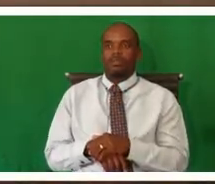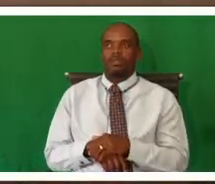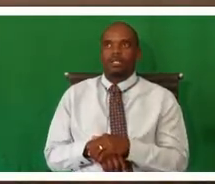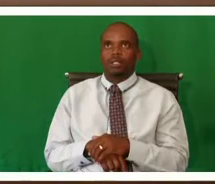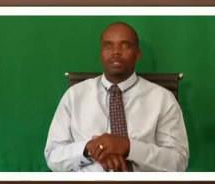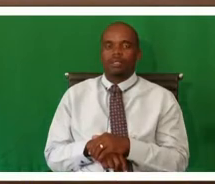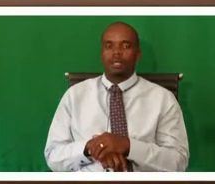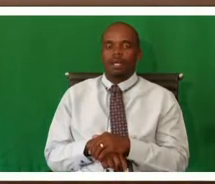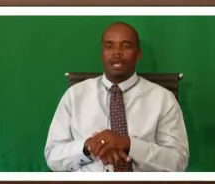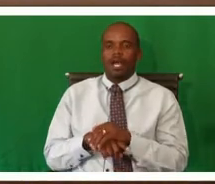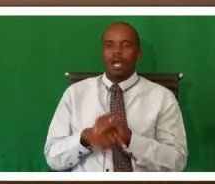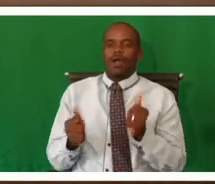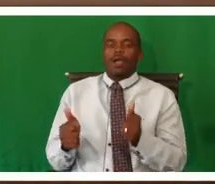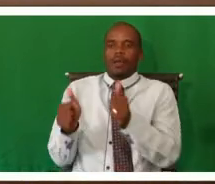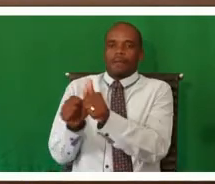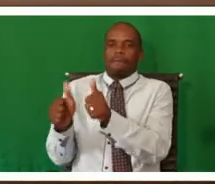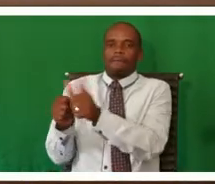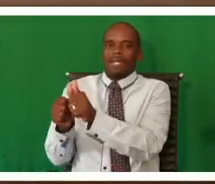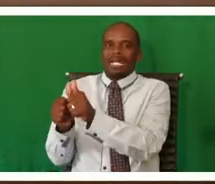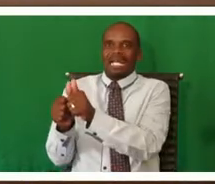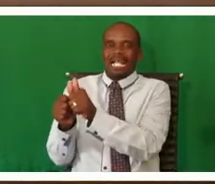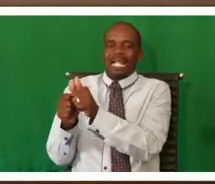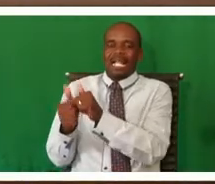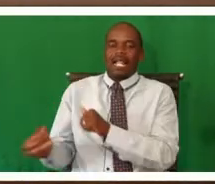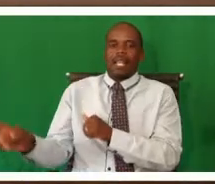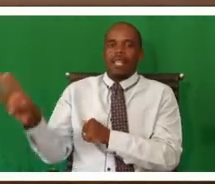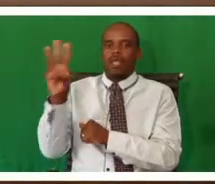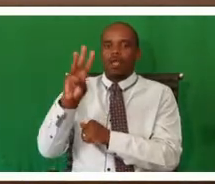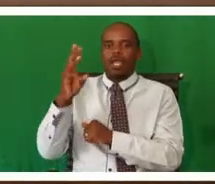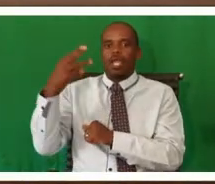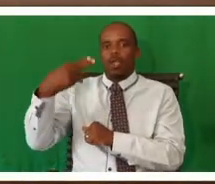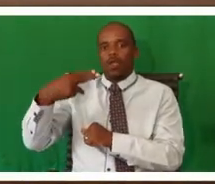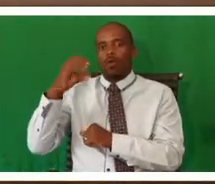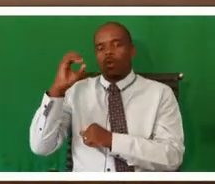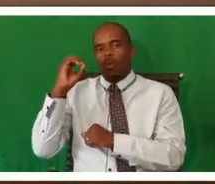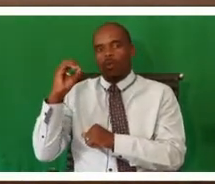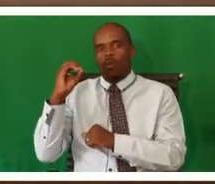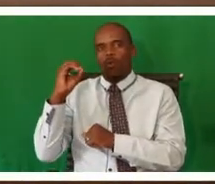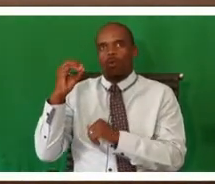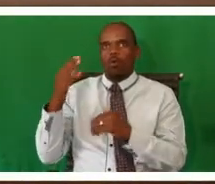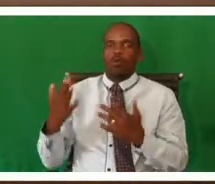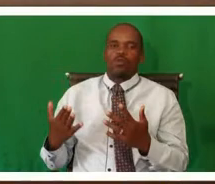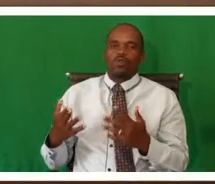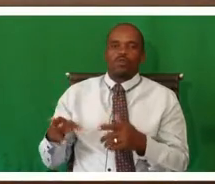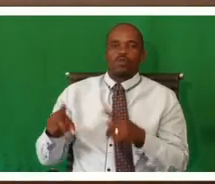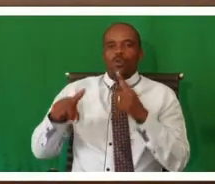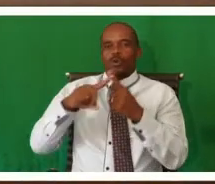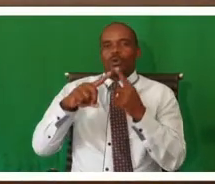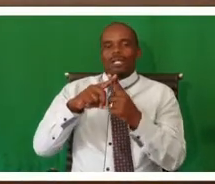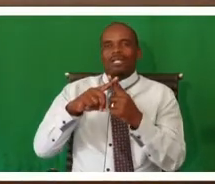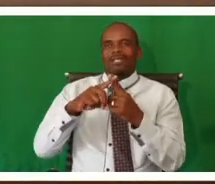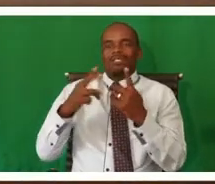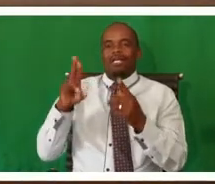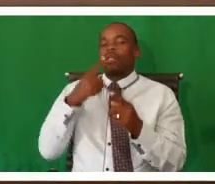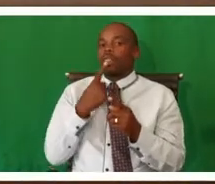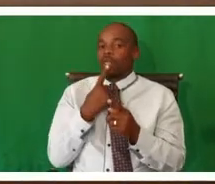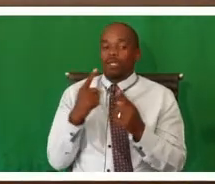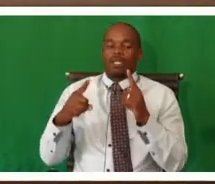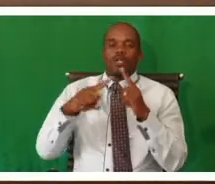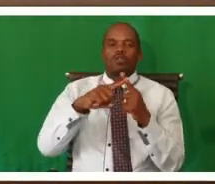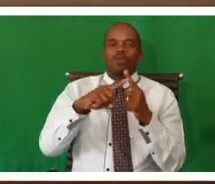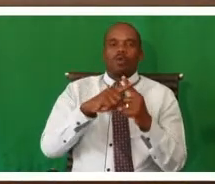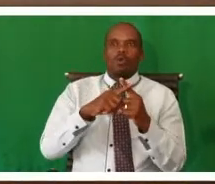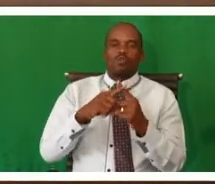we partnered with the World Health Organization, Right to Care, Red Cross, University of the Free State